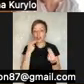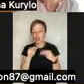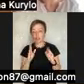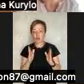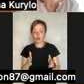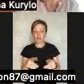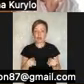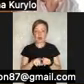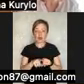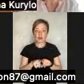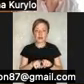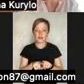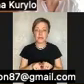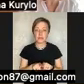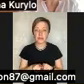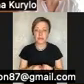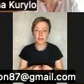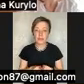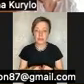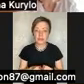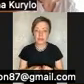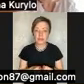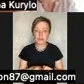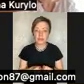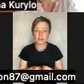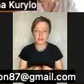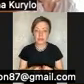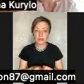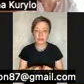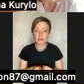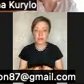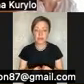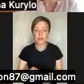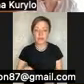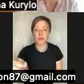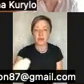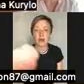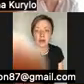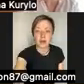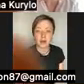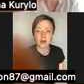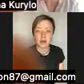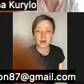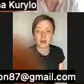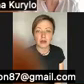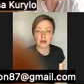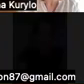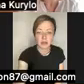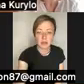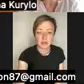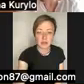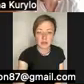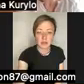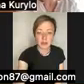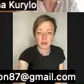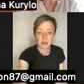parents always have to struggle to be searching for the services where they are available, what kind of services. There is no systemic information.